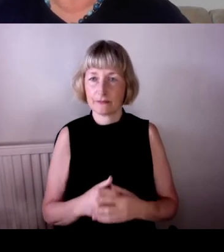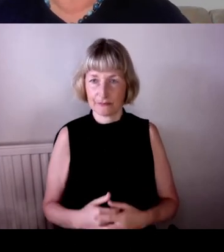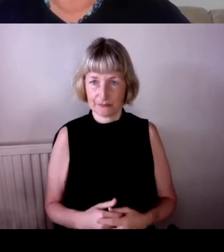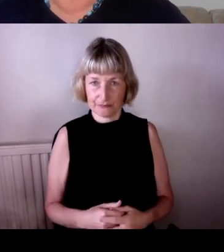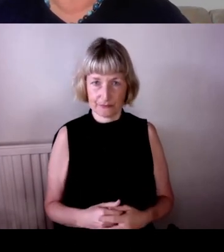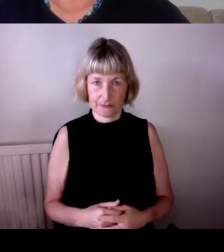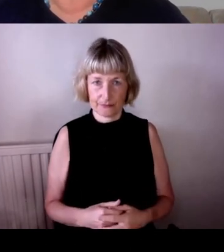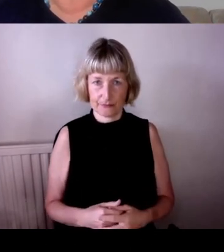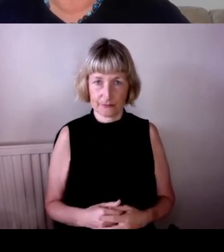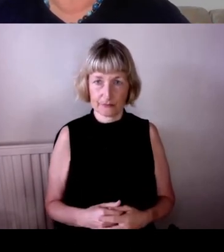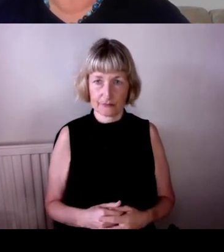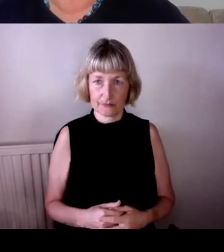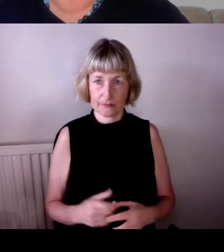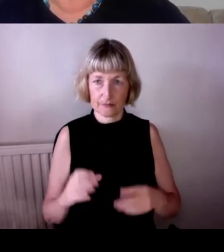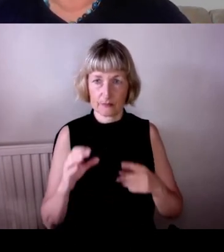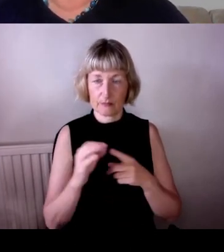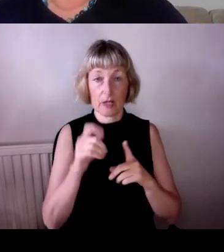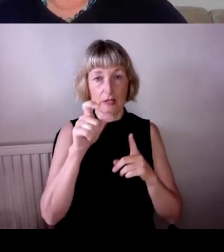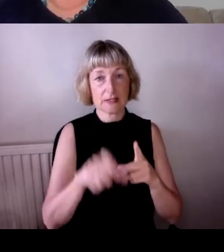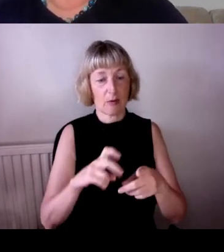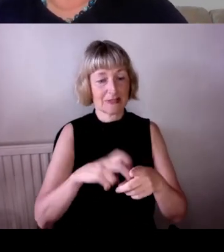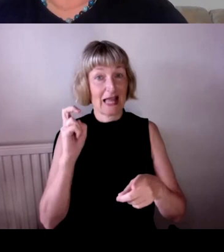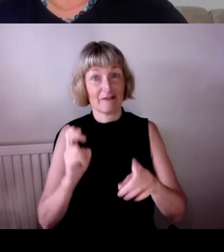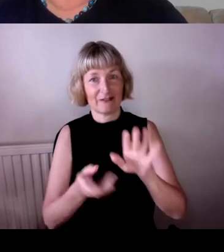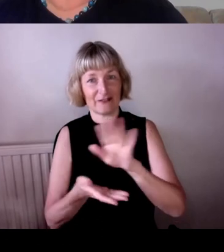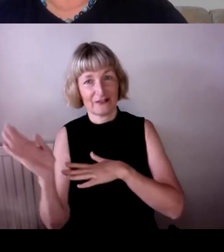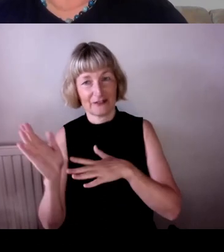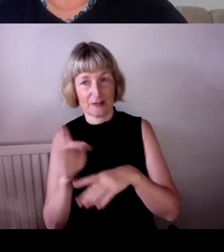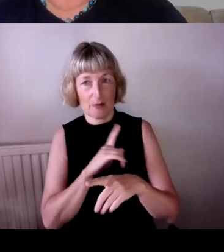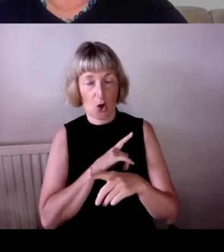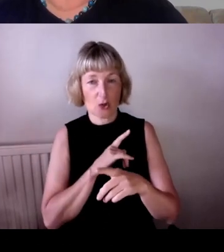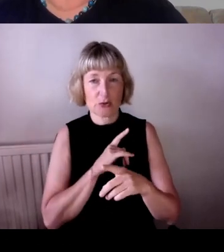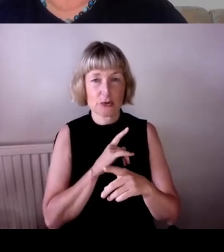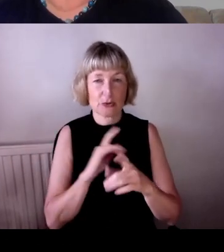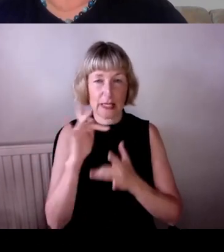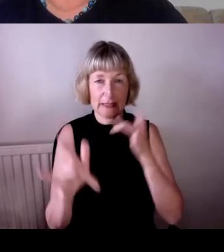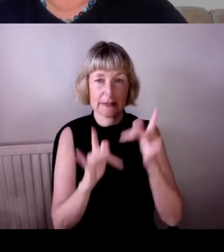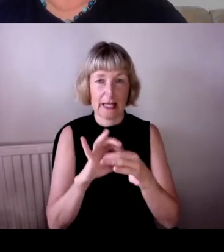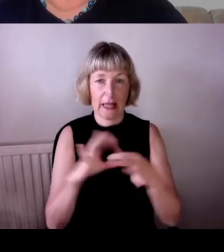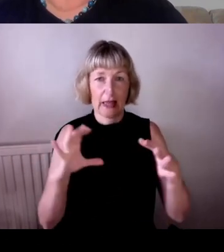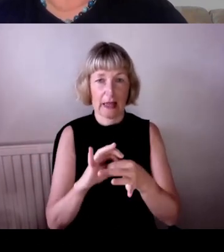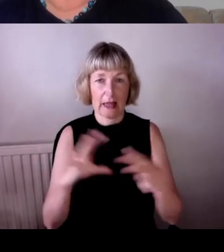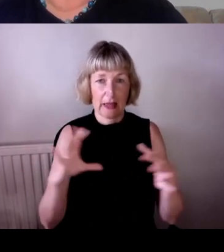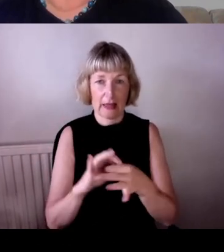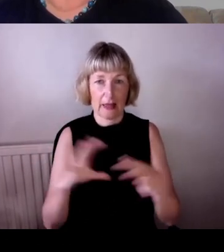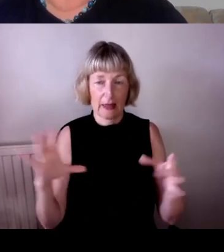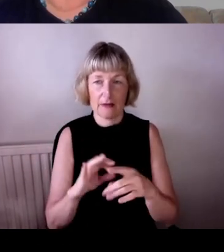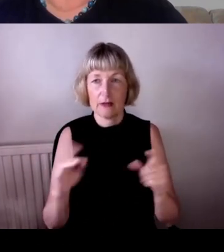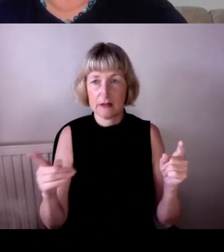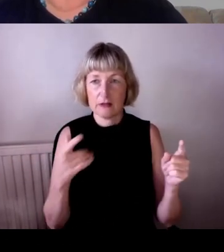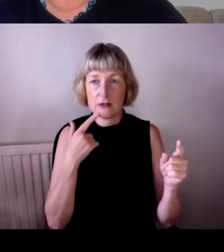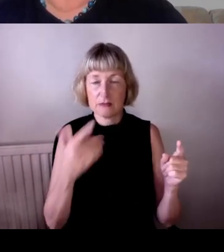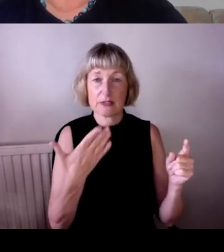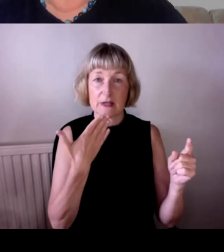to go because her internet was playing up, but she passed on her thanks and also said she